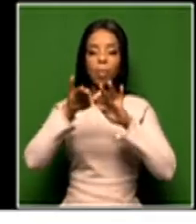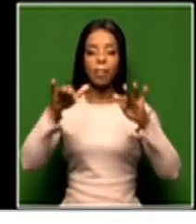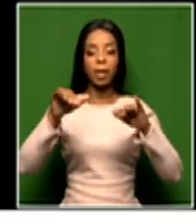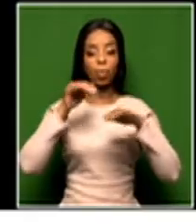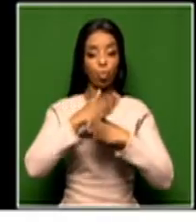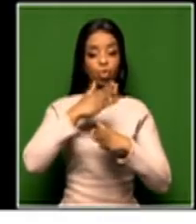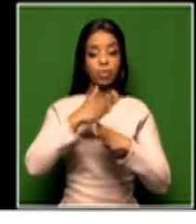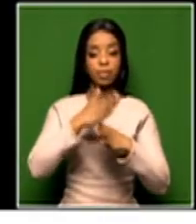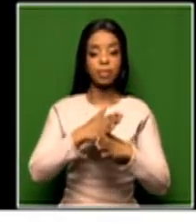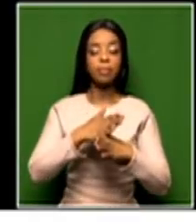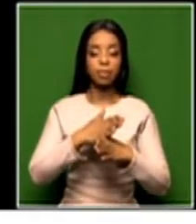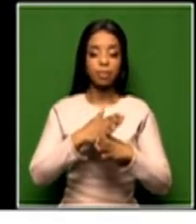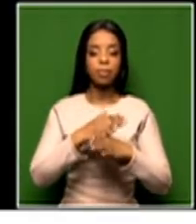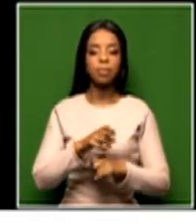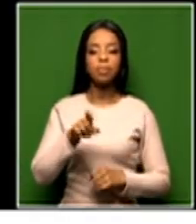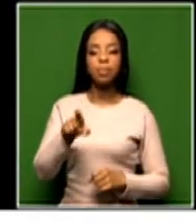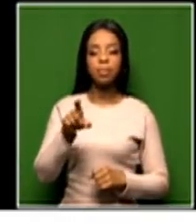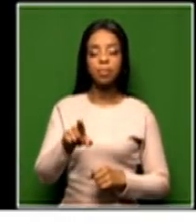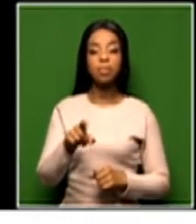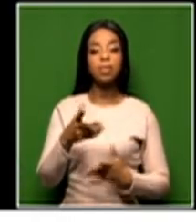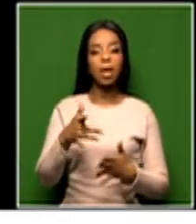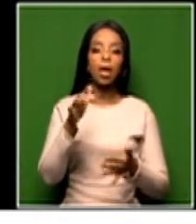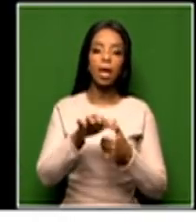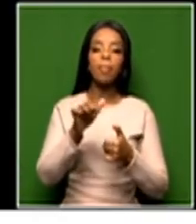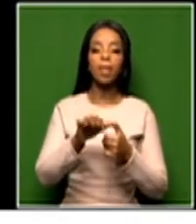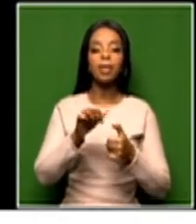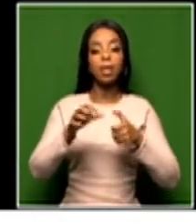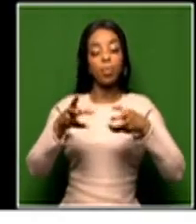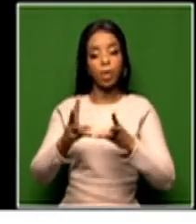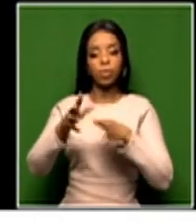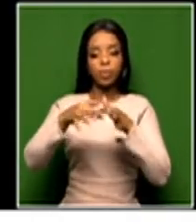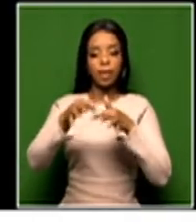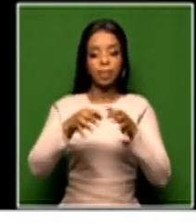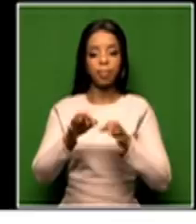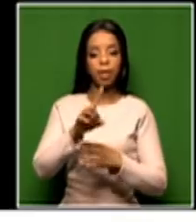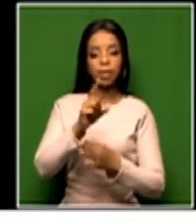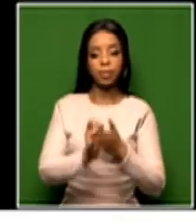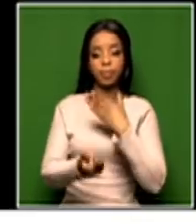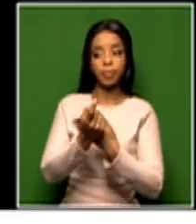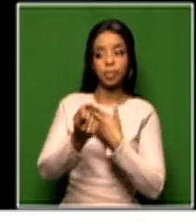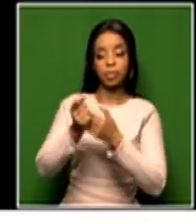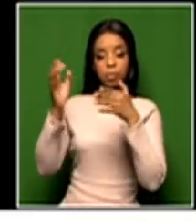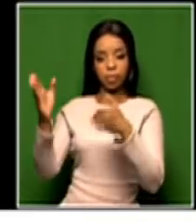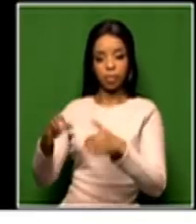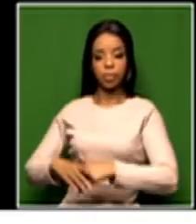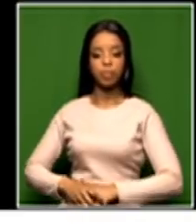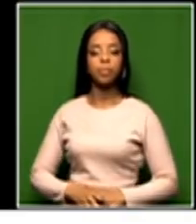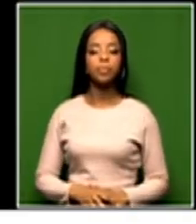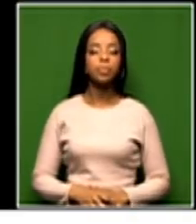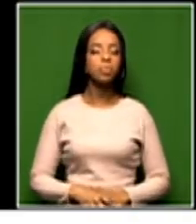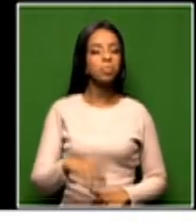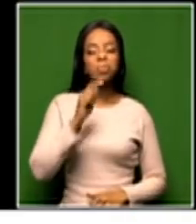paper, is probably a better version of the fence than the actual fence itself. It is